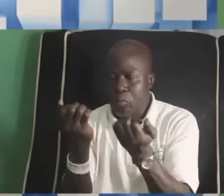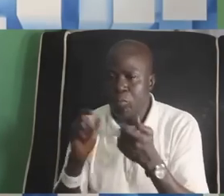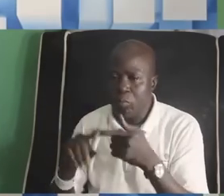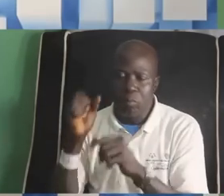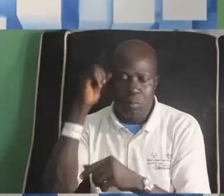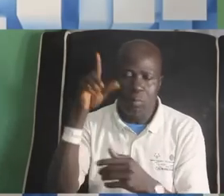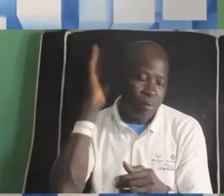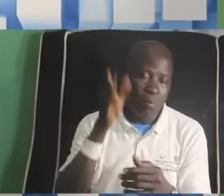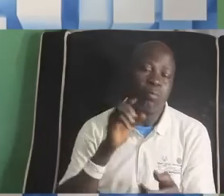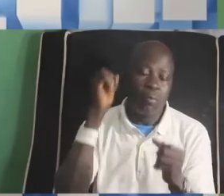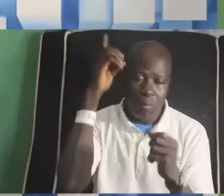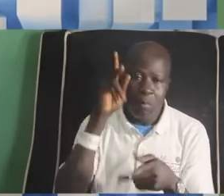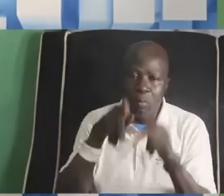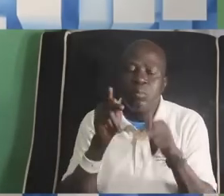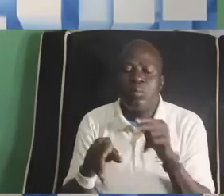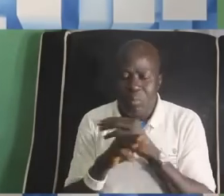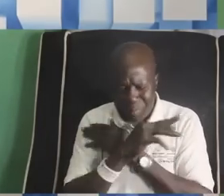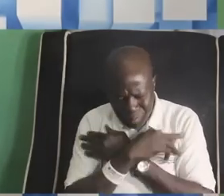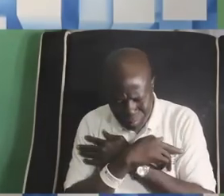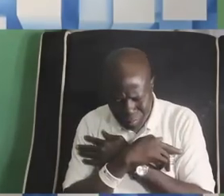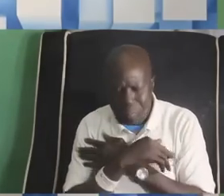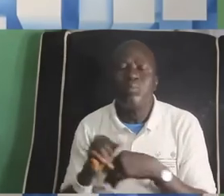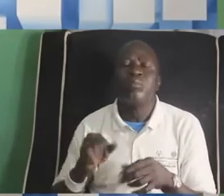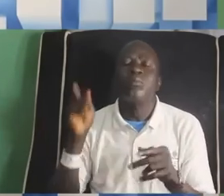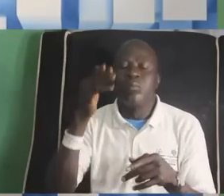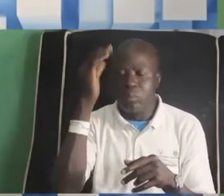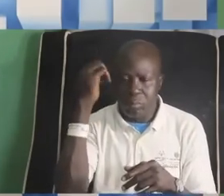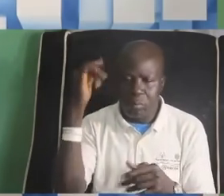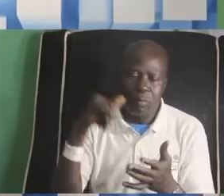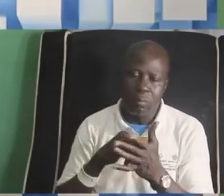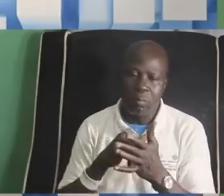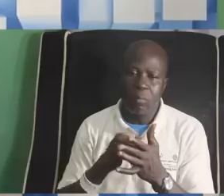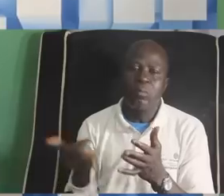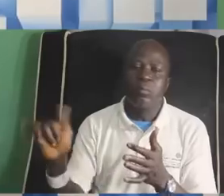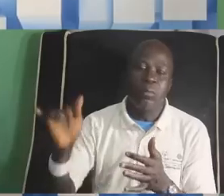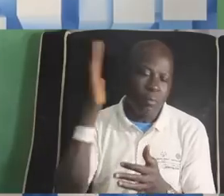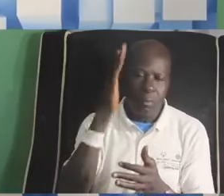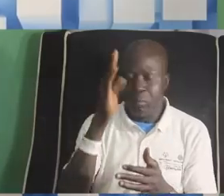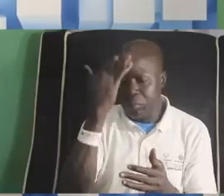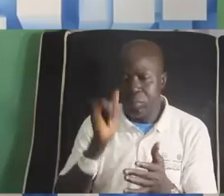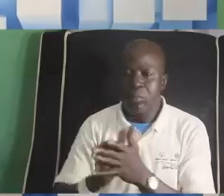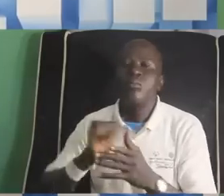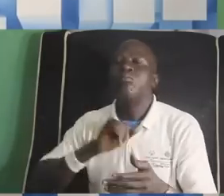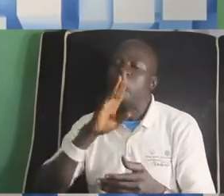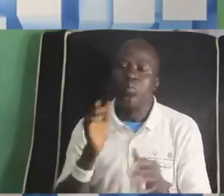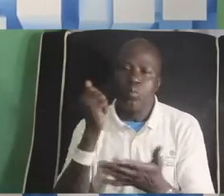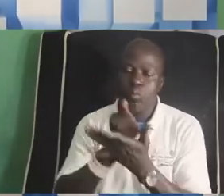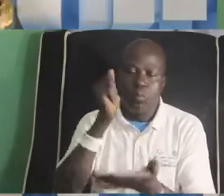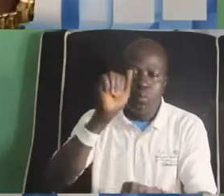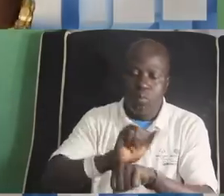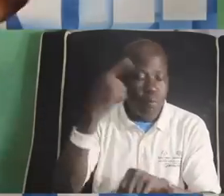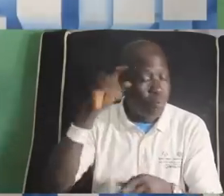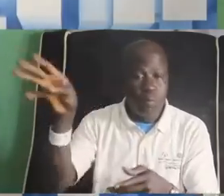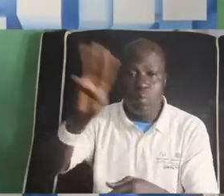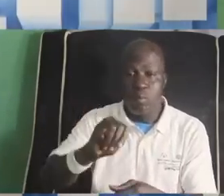to understand will understand. Awọn to ba farabale o ma. The people that wait patiently will understand. Wọn dem pe o to si awọn. I will know that is work for them.